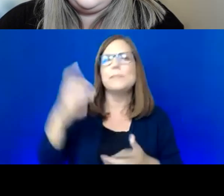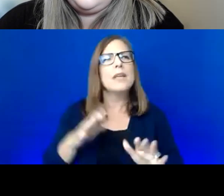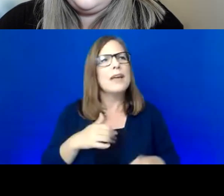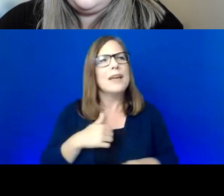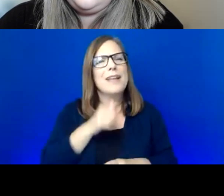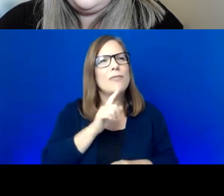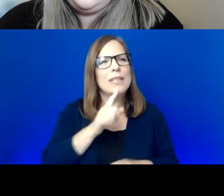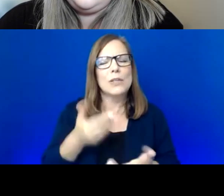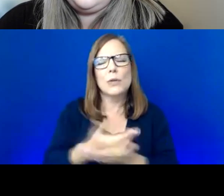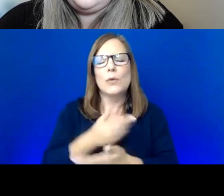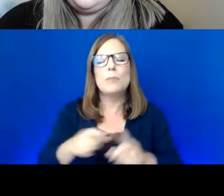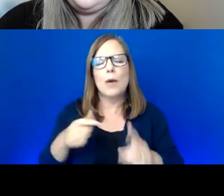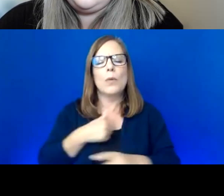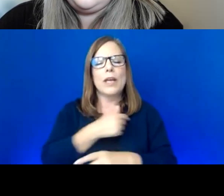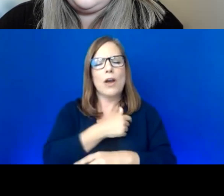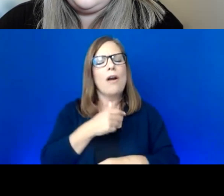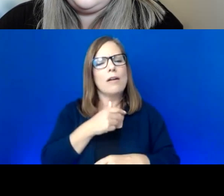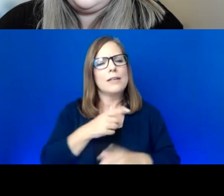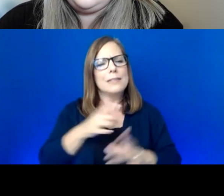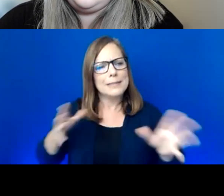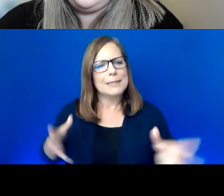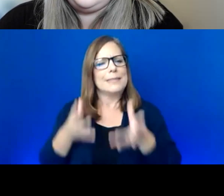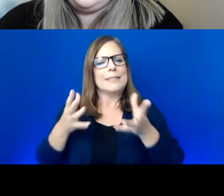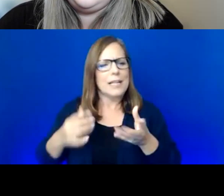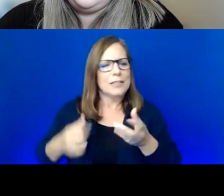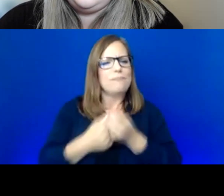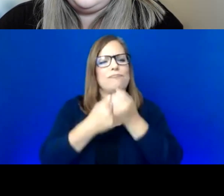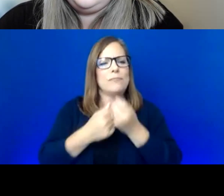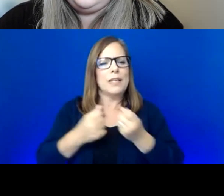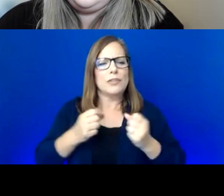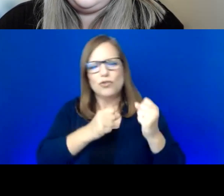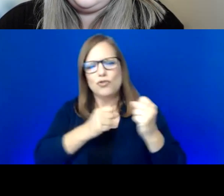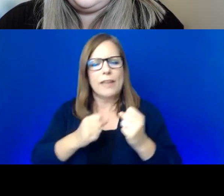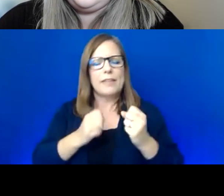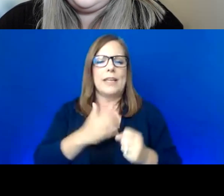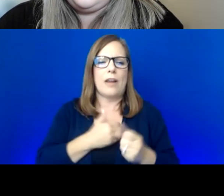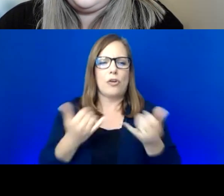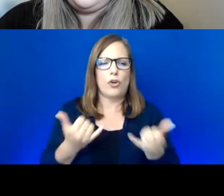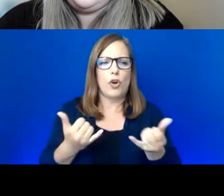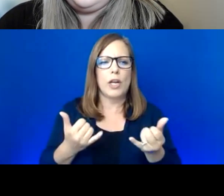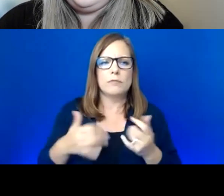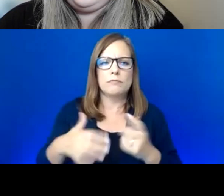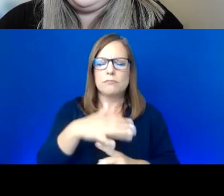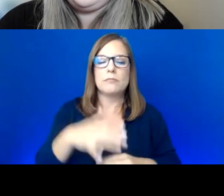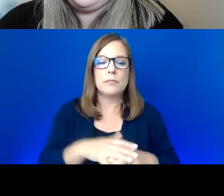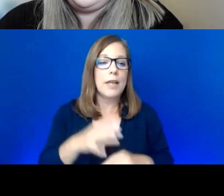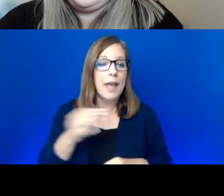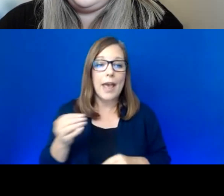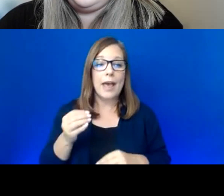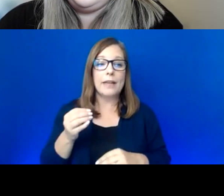reinvigorating and strengthening. And again, with equity and the consumers at the